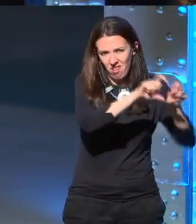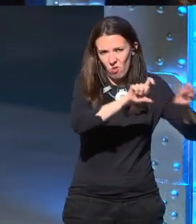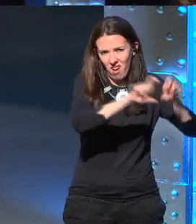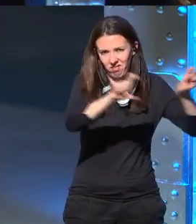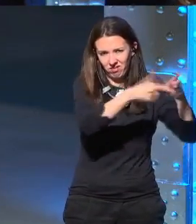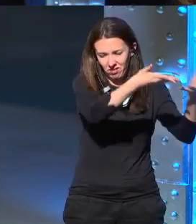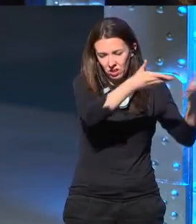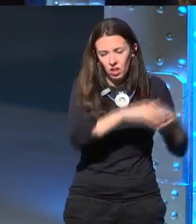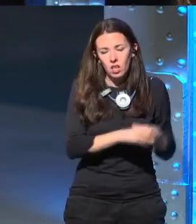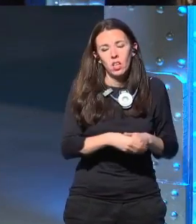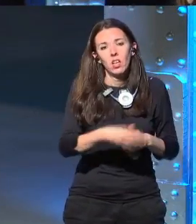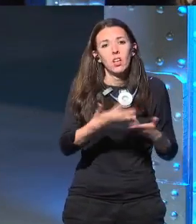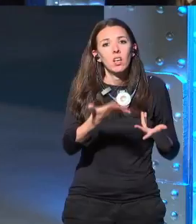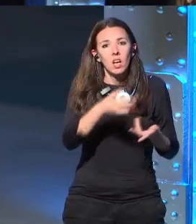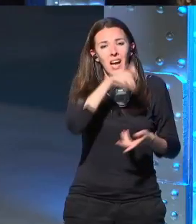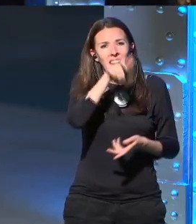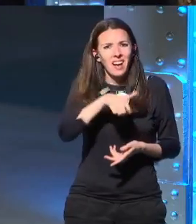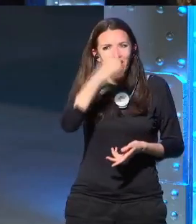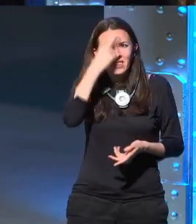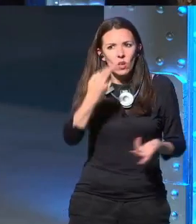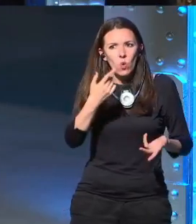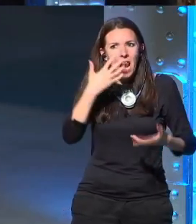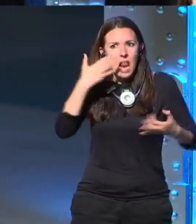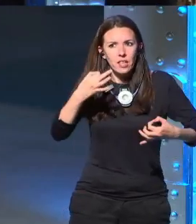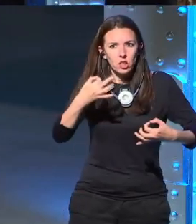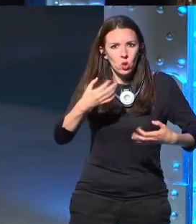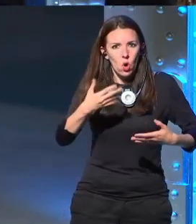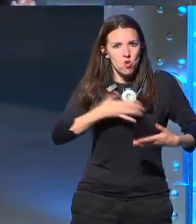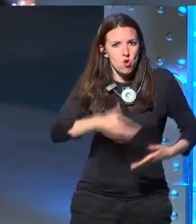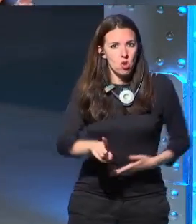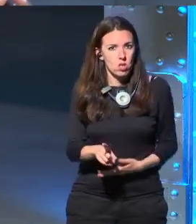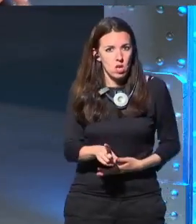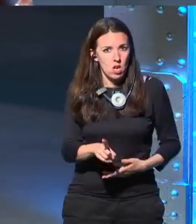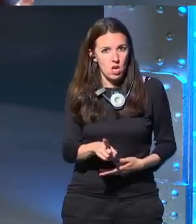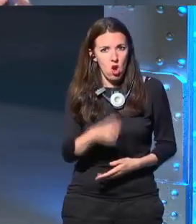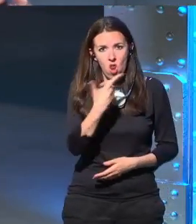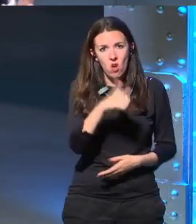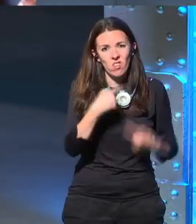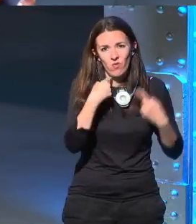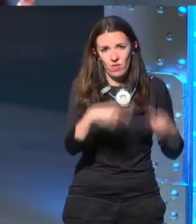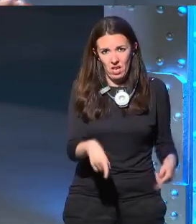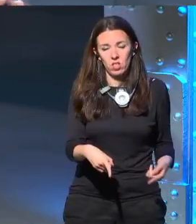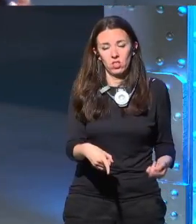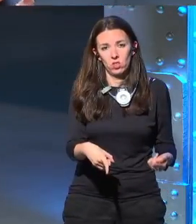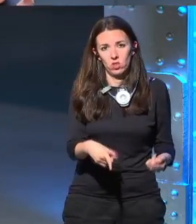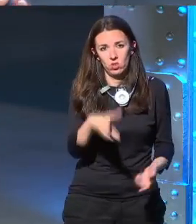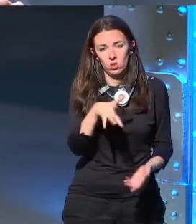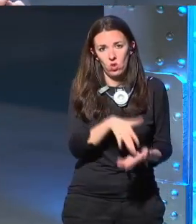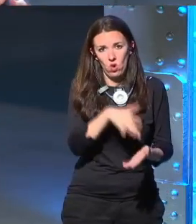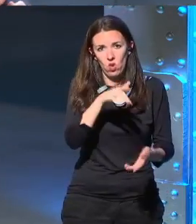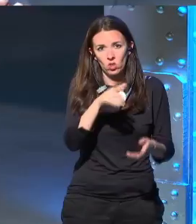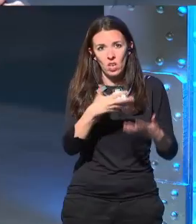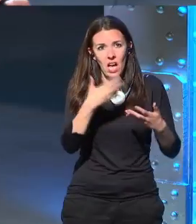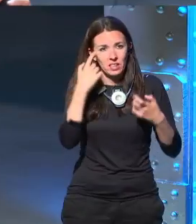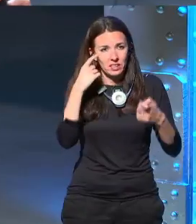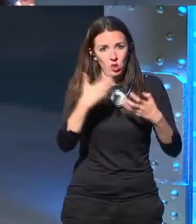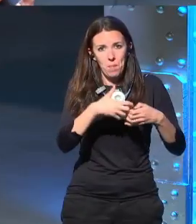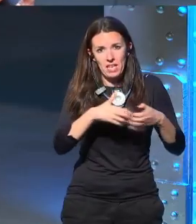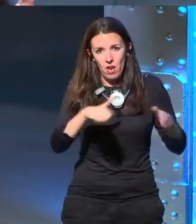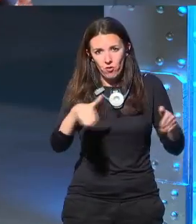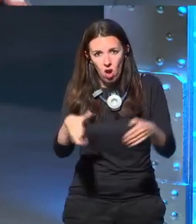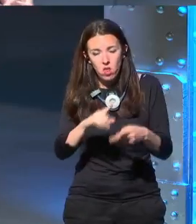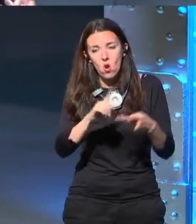don't tolerate risk enough. Leonardo kept failing. He failed at making a flying machine. He failed at diverting a river. He